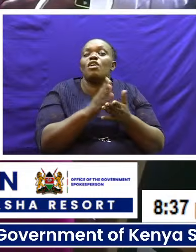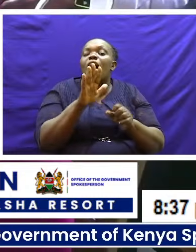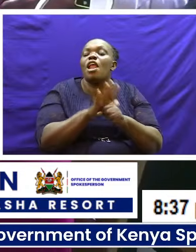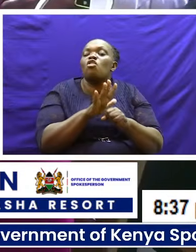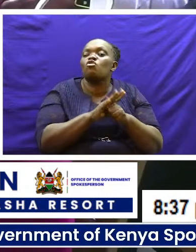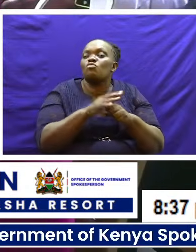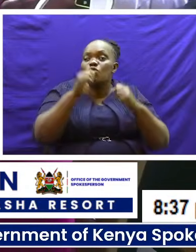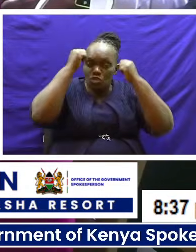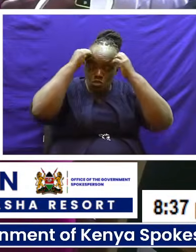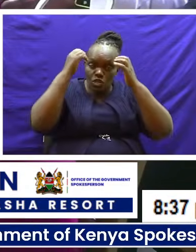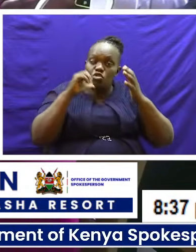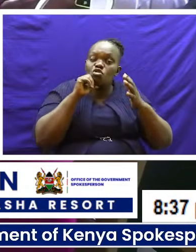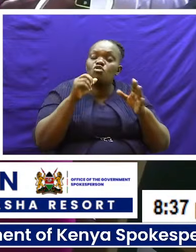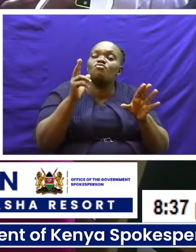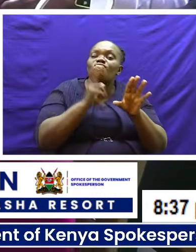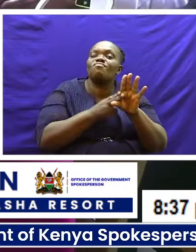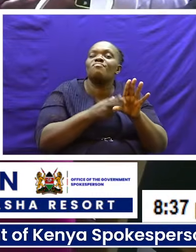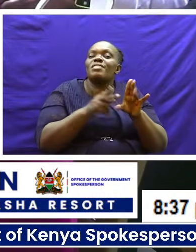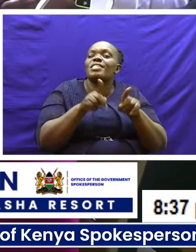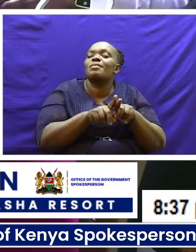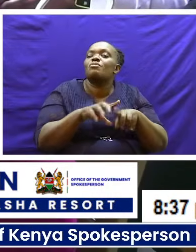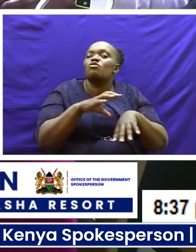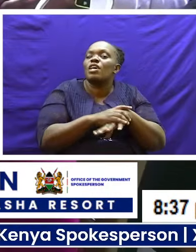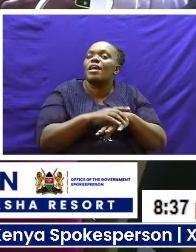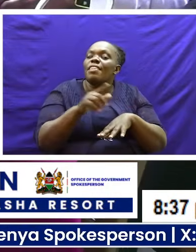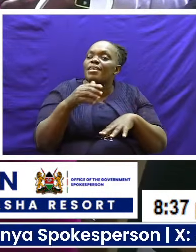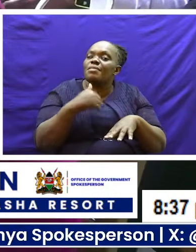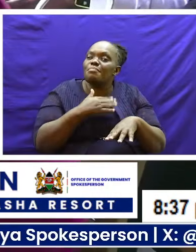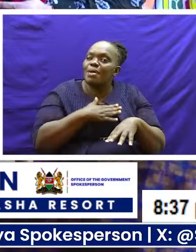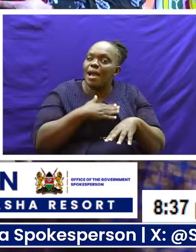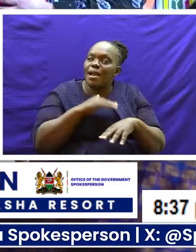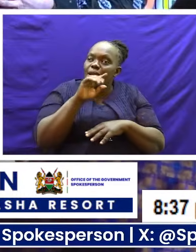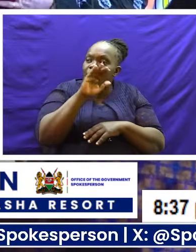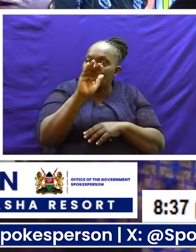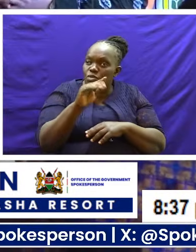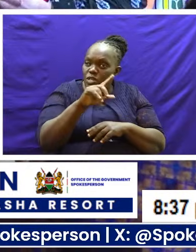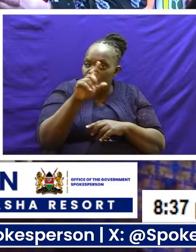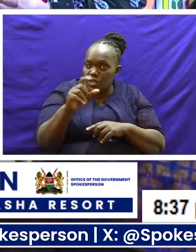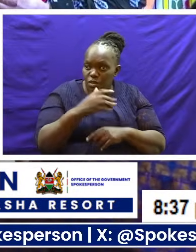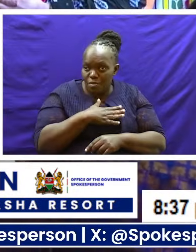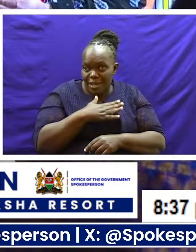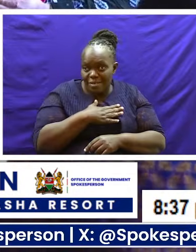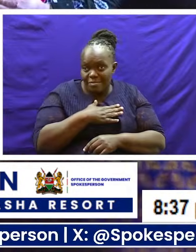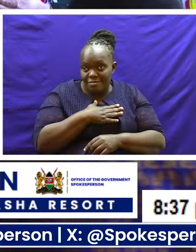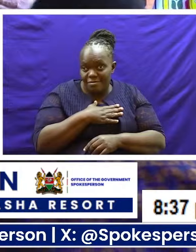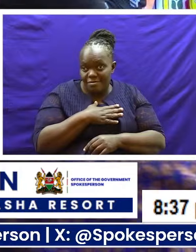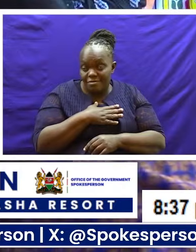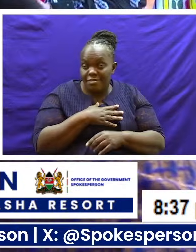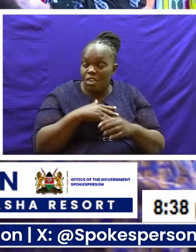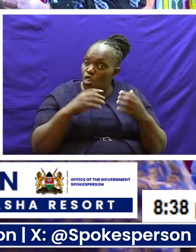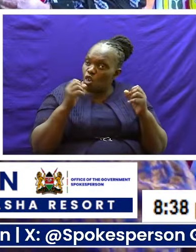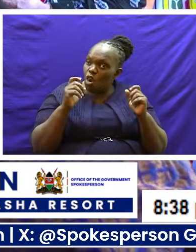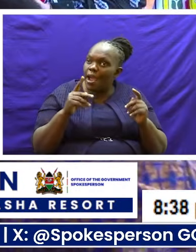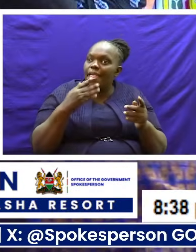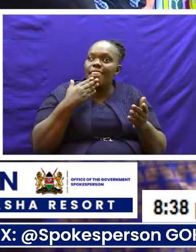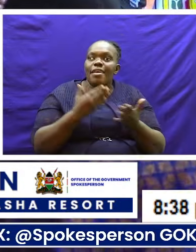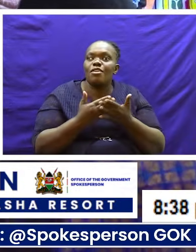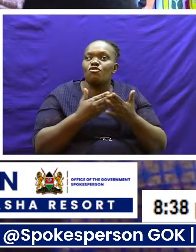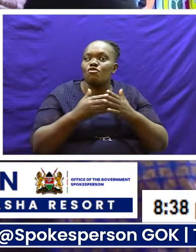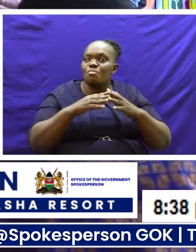students not to do them or not to partake them. That was just my request and my question. Okay, Dr. Thank you so